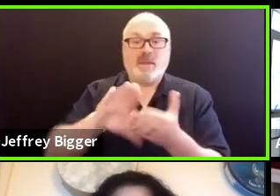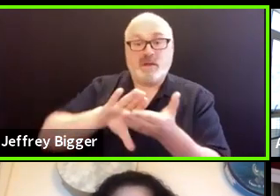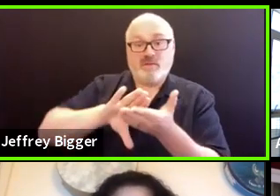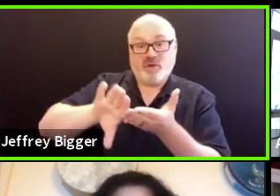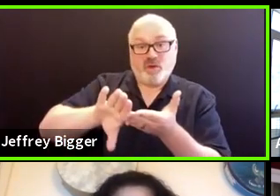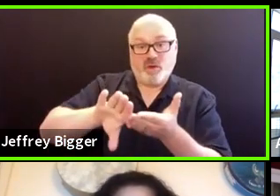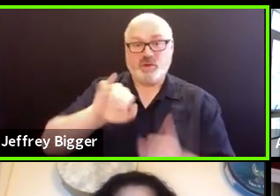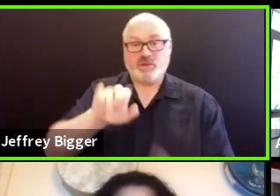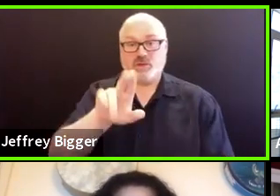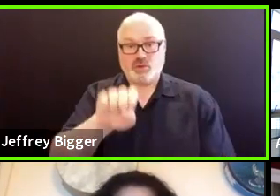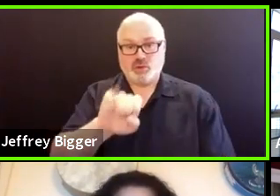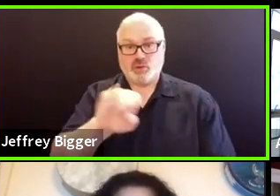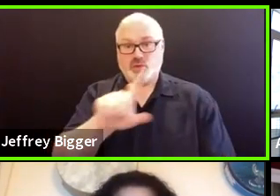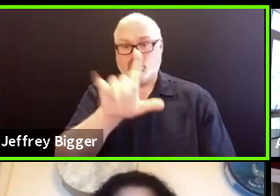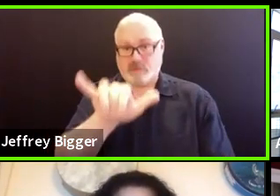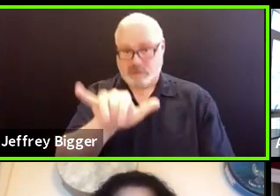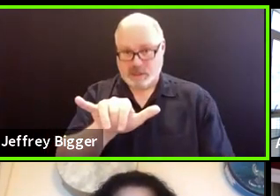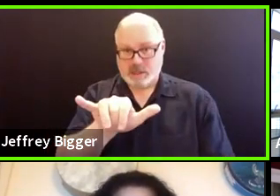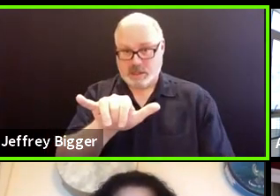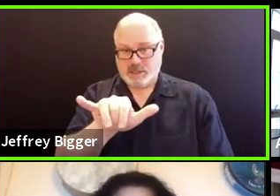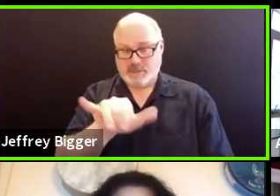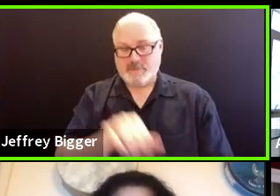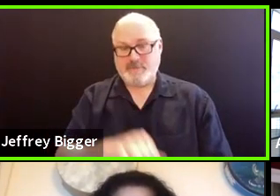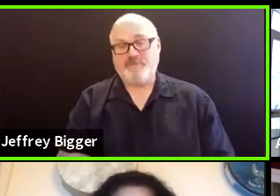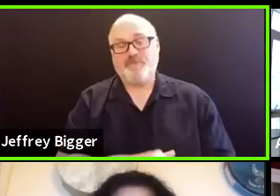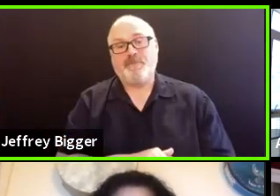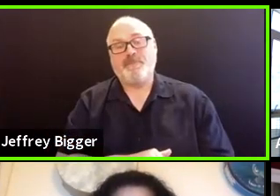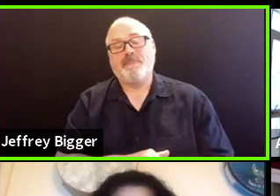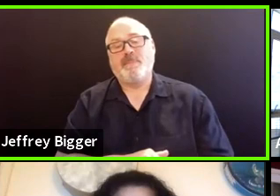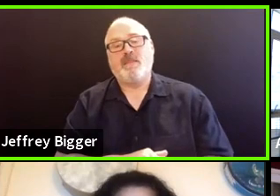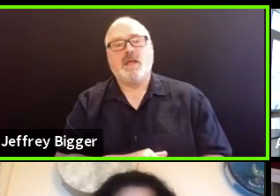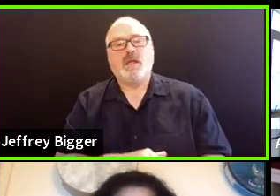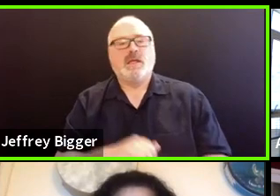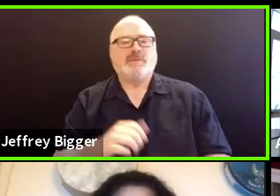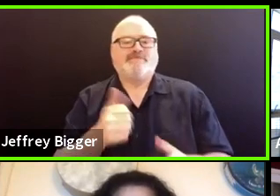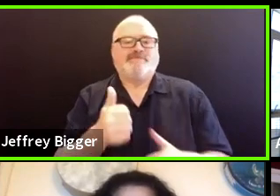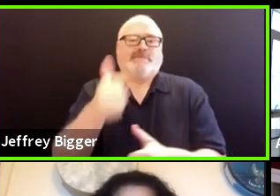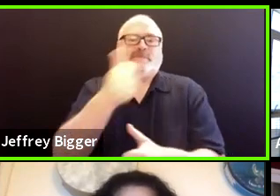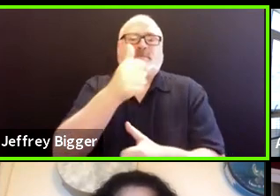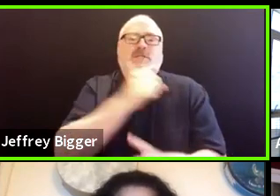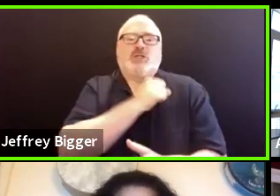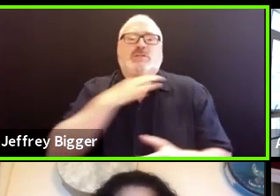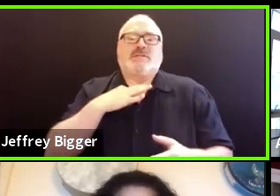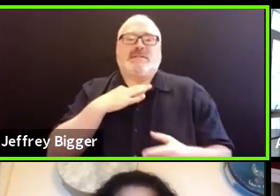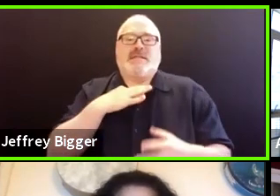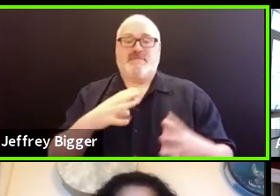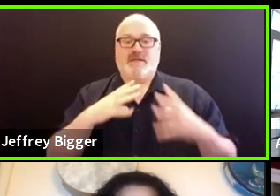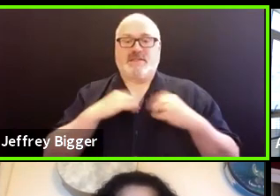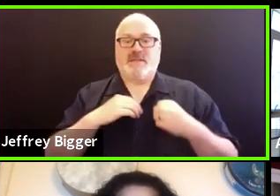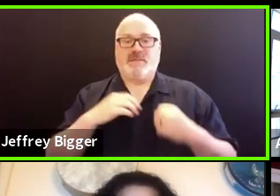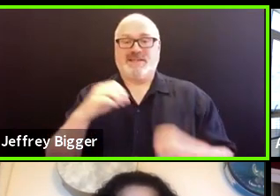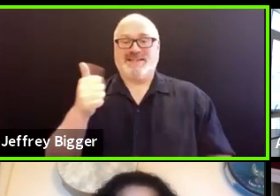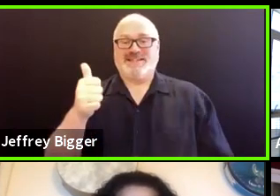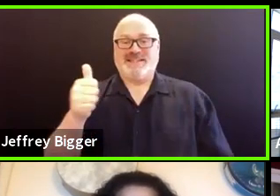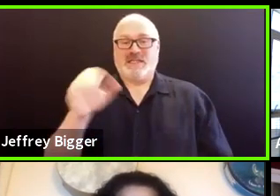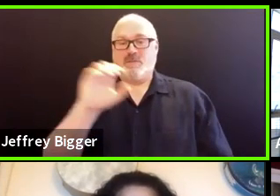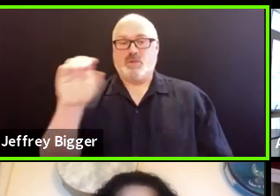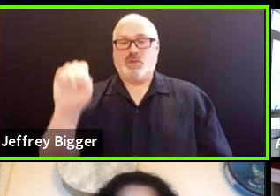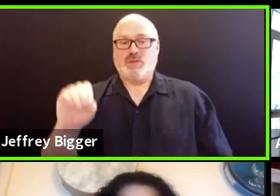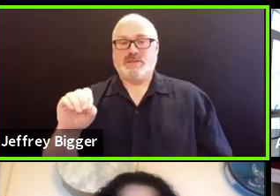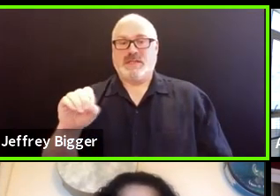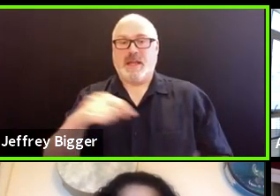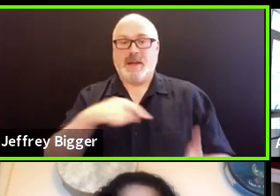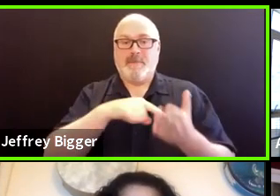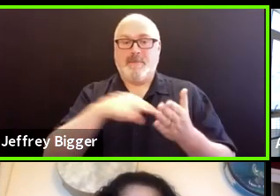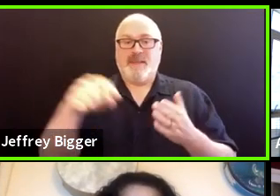June and July, and the senior staff has taken a 10% pay cut. We also had